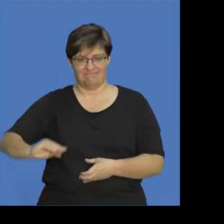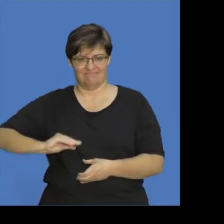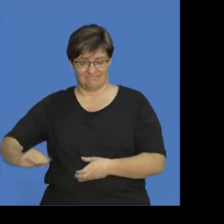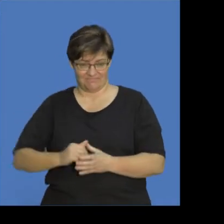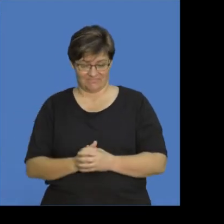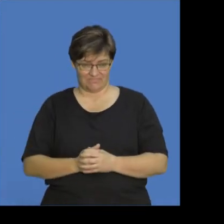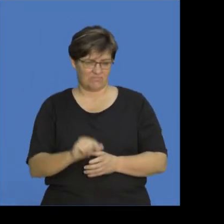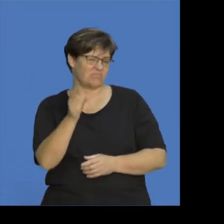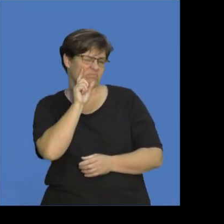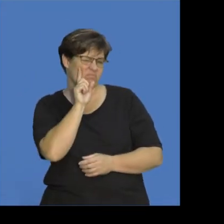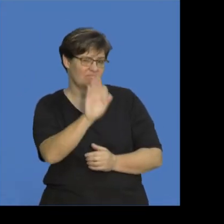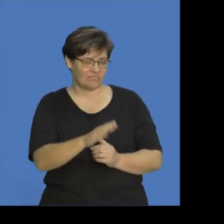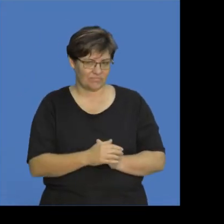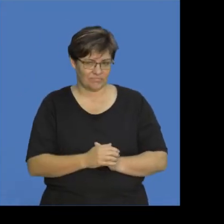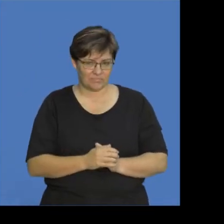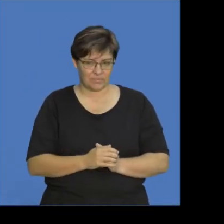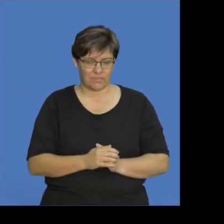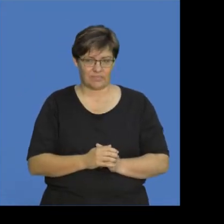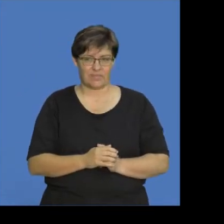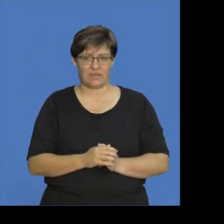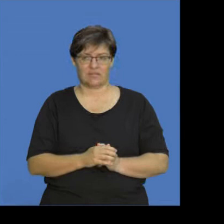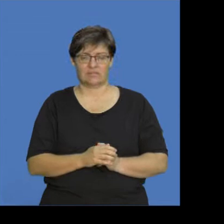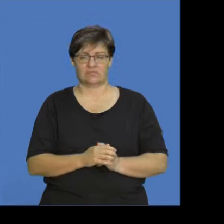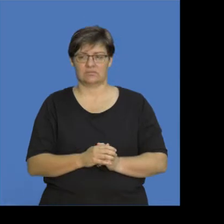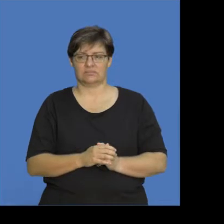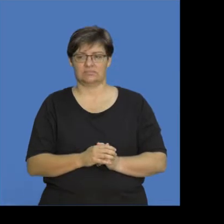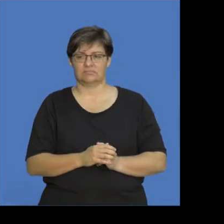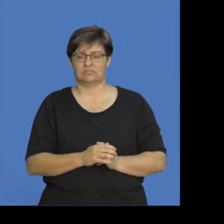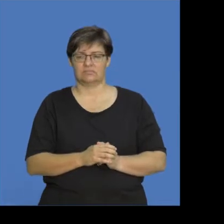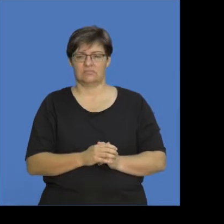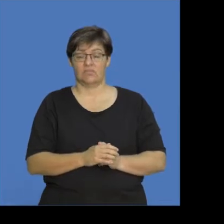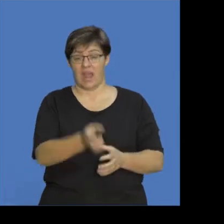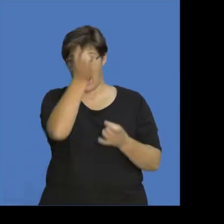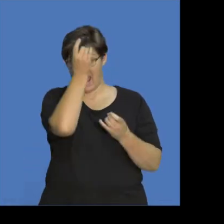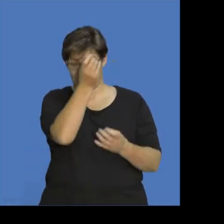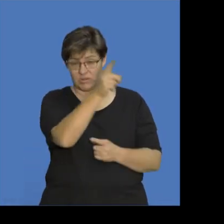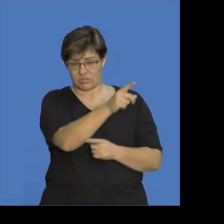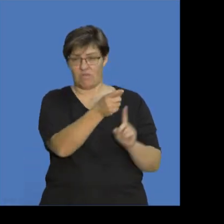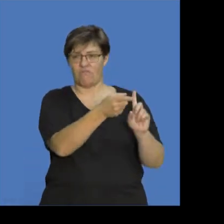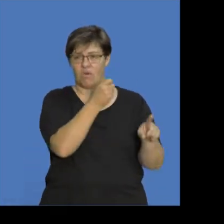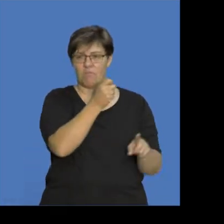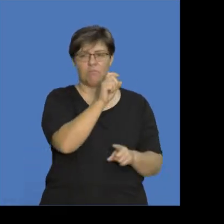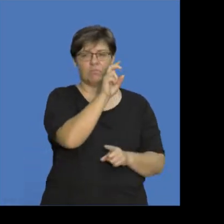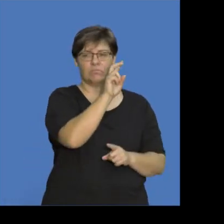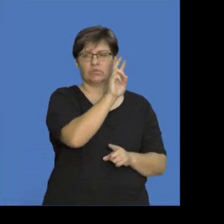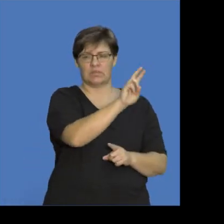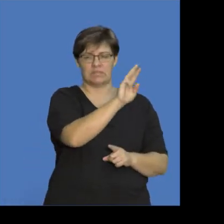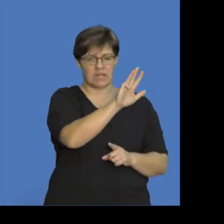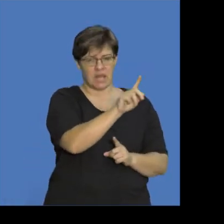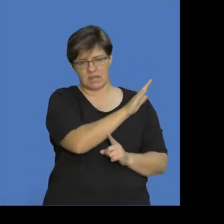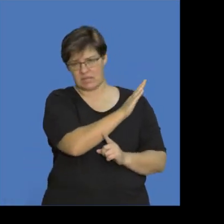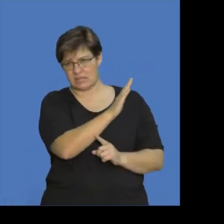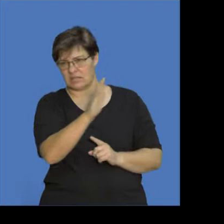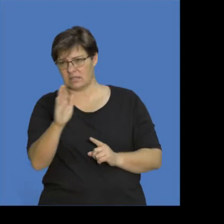Okay. Let's see now. How does this work? So there we have our data from 29 all